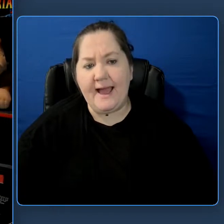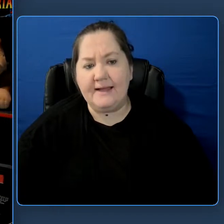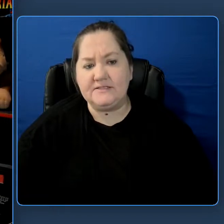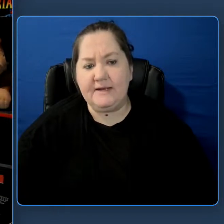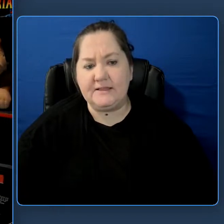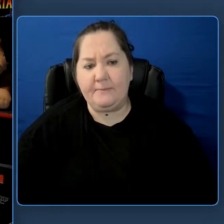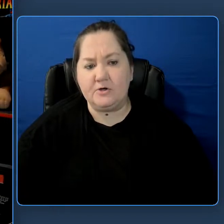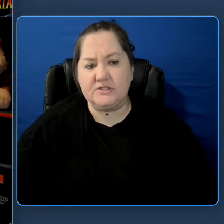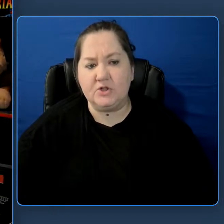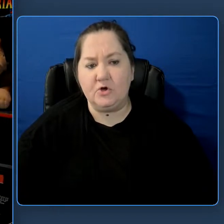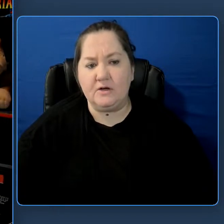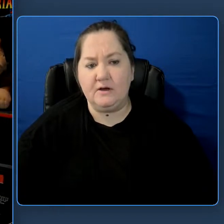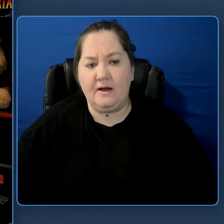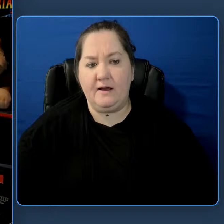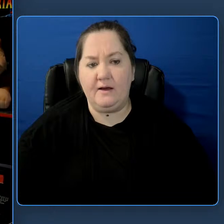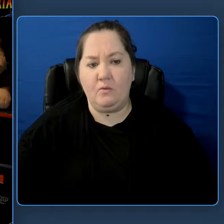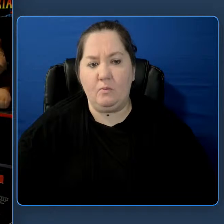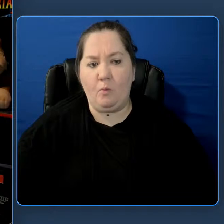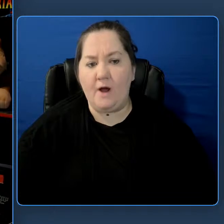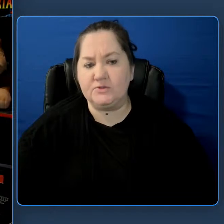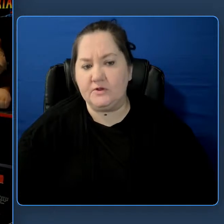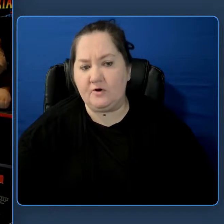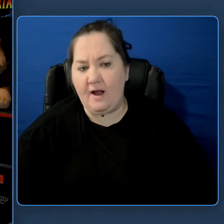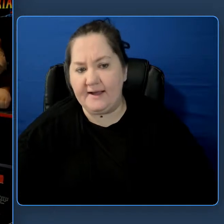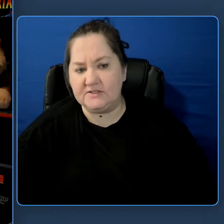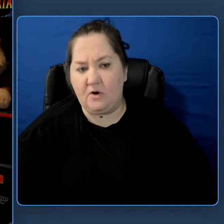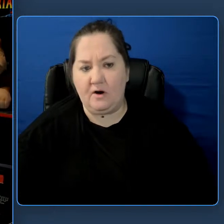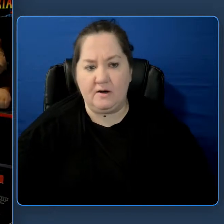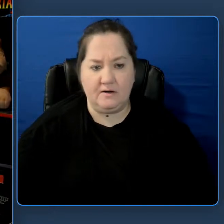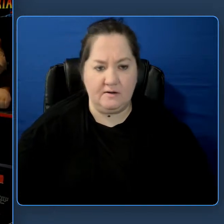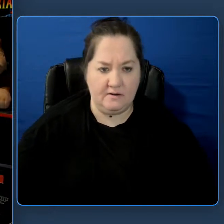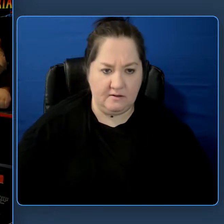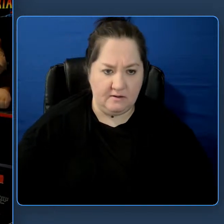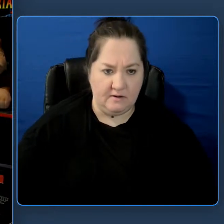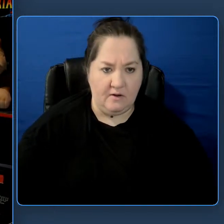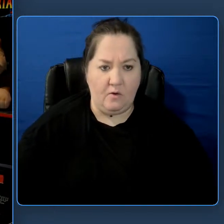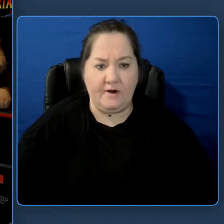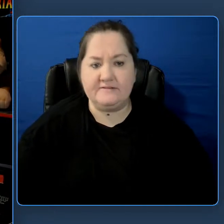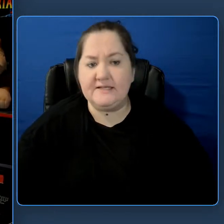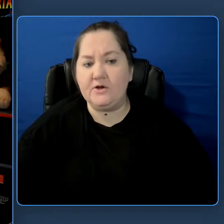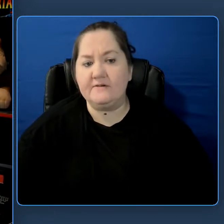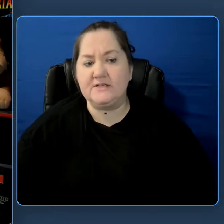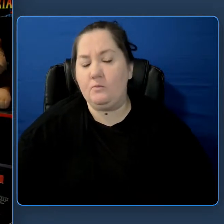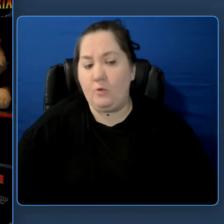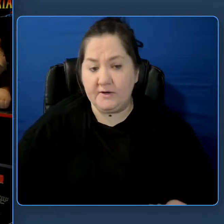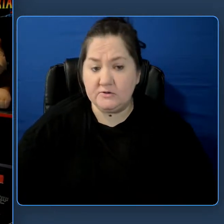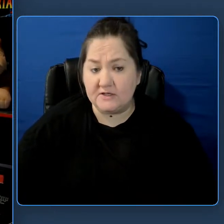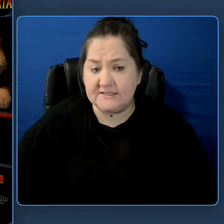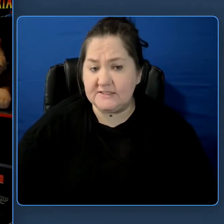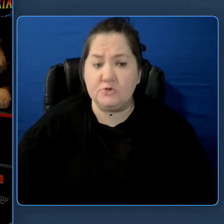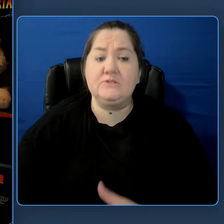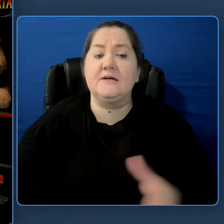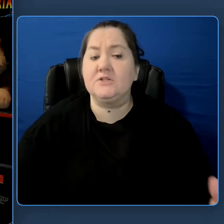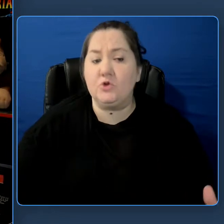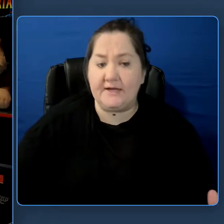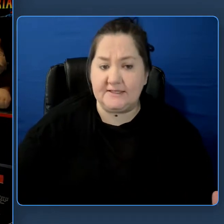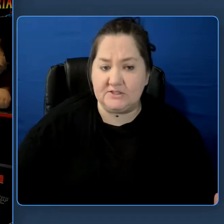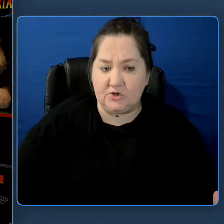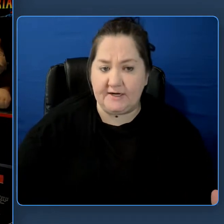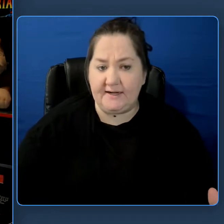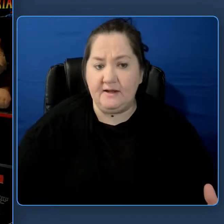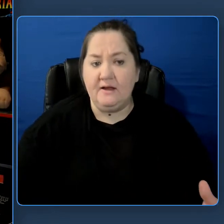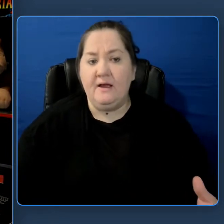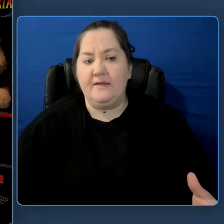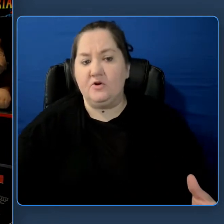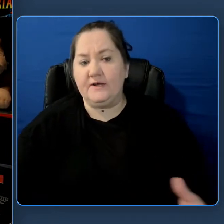you can add to make that person look, watch where their eyes are. Or if say you have someone who's autistic who doesn't look